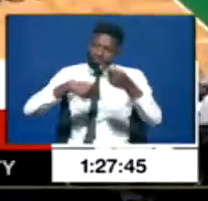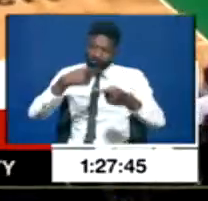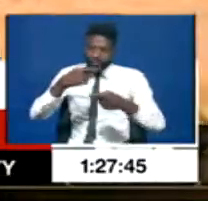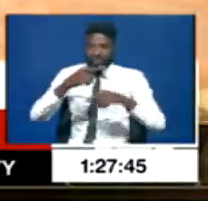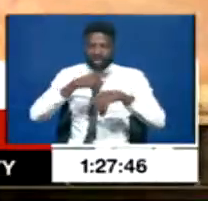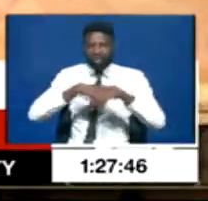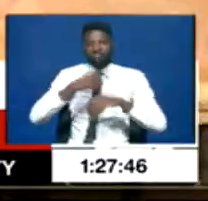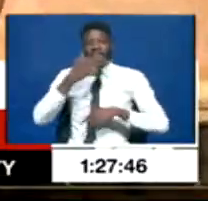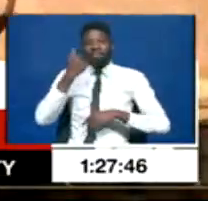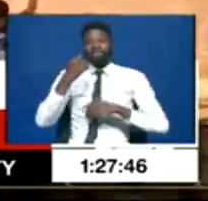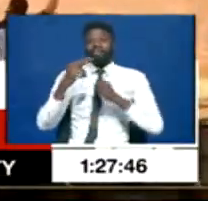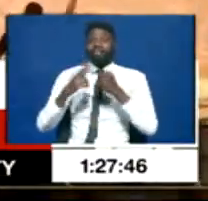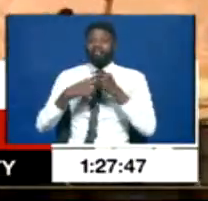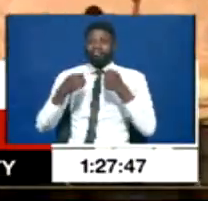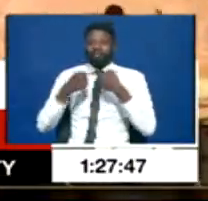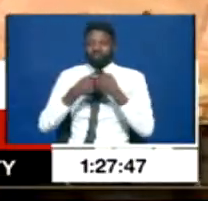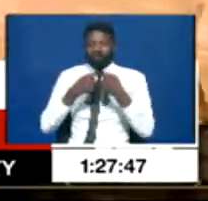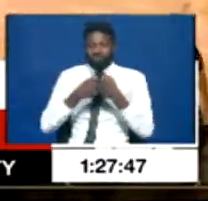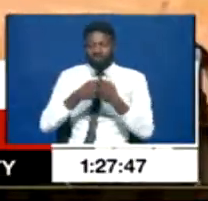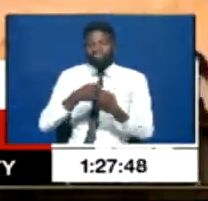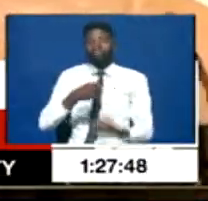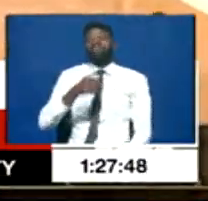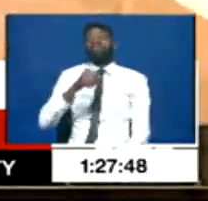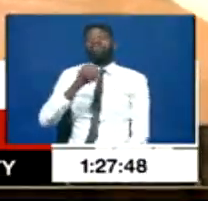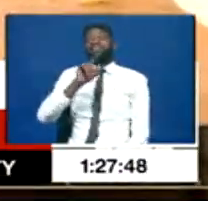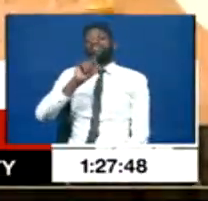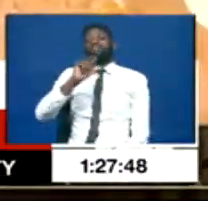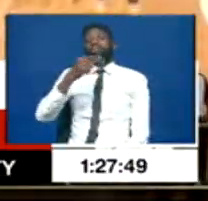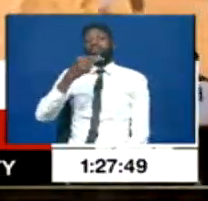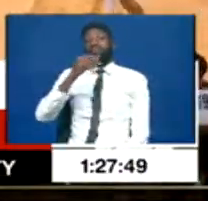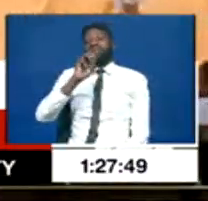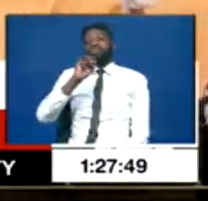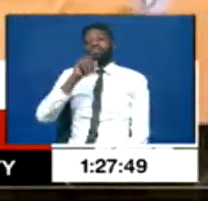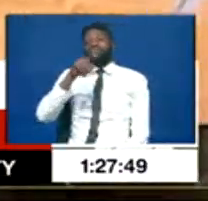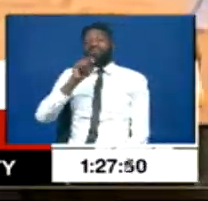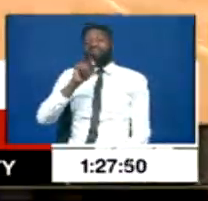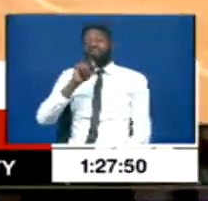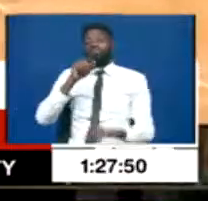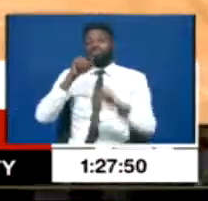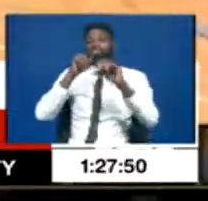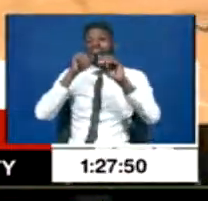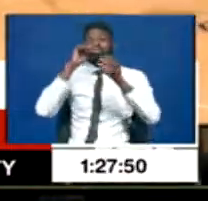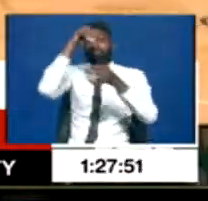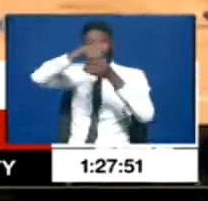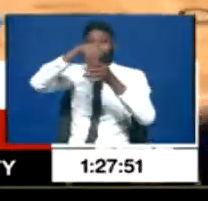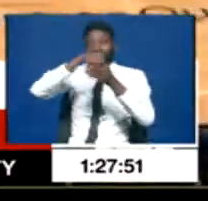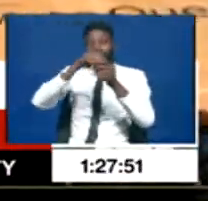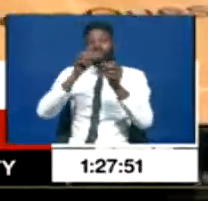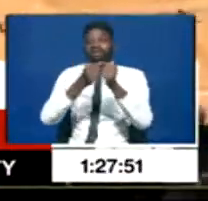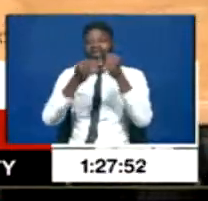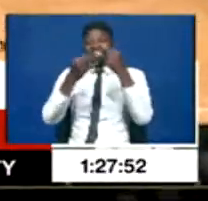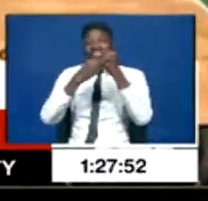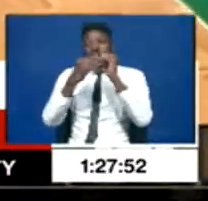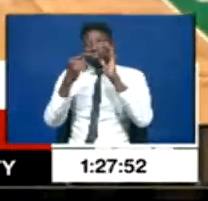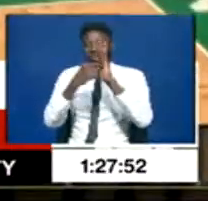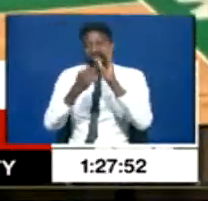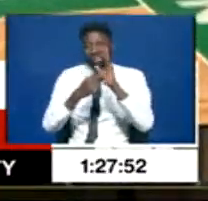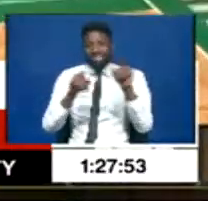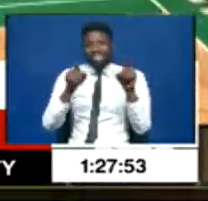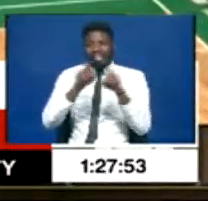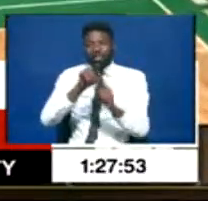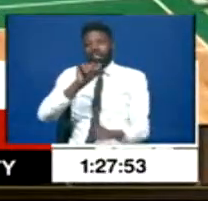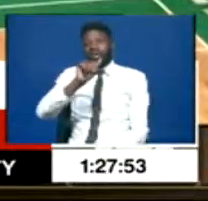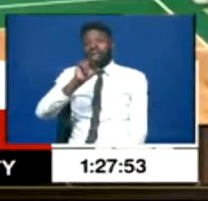series. Klay Thompson scored 18 points for the Warriors, while teammate Andrew Wiggins contributed